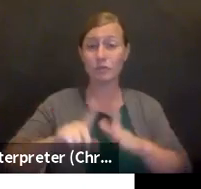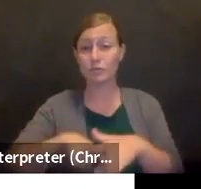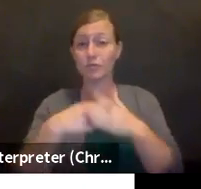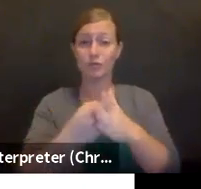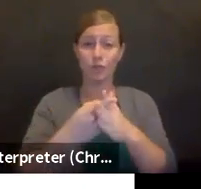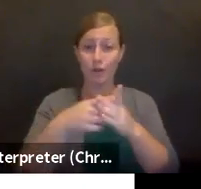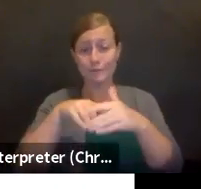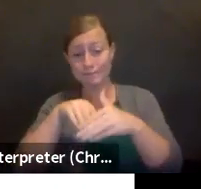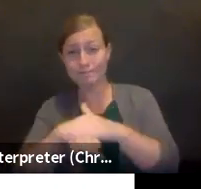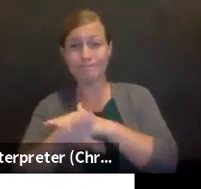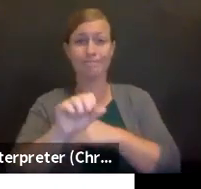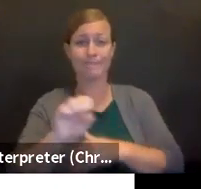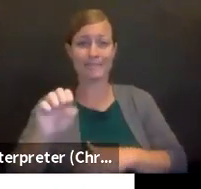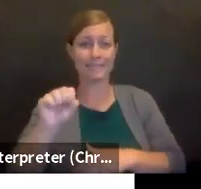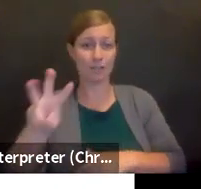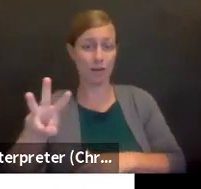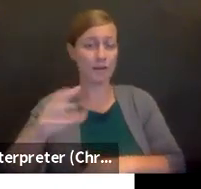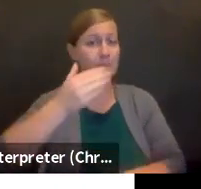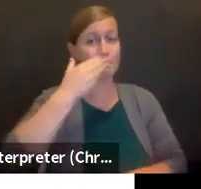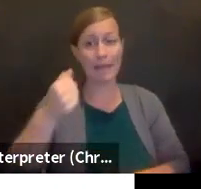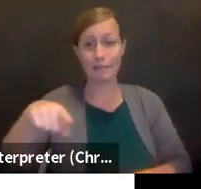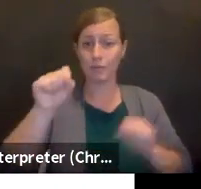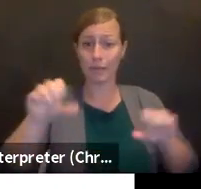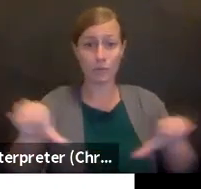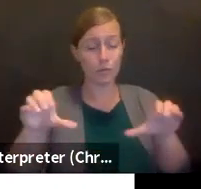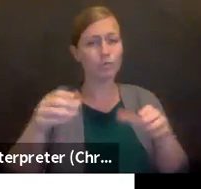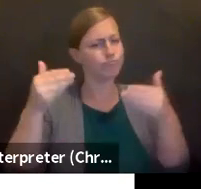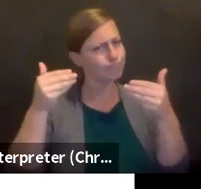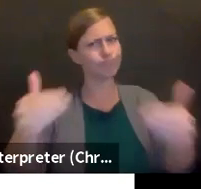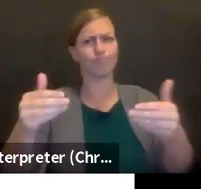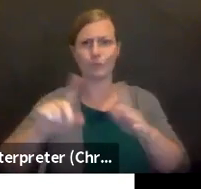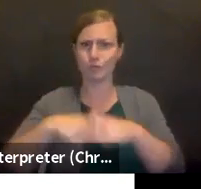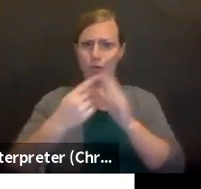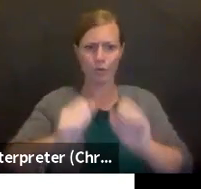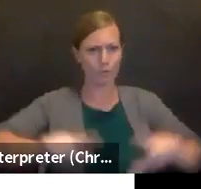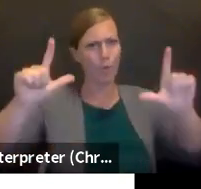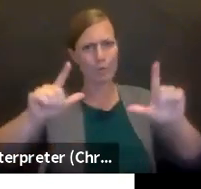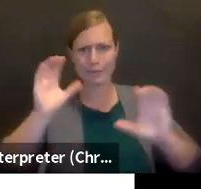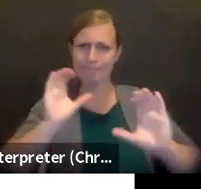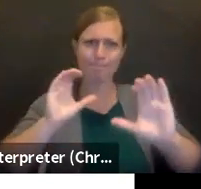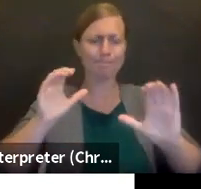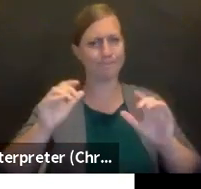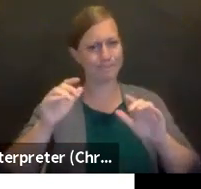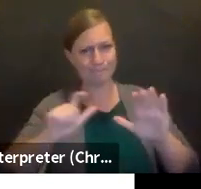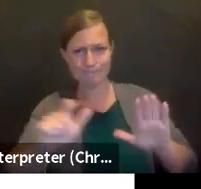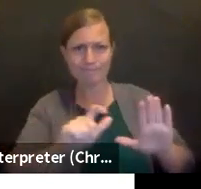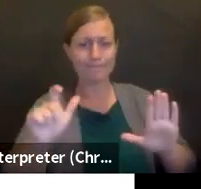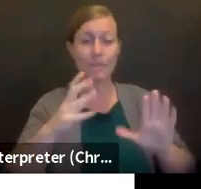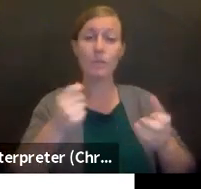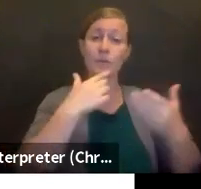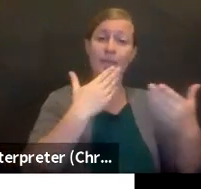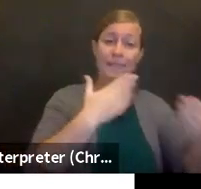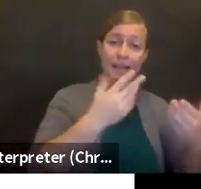Seesaw. The best thing you could do is go explore. We'd also like to thank our interpreters as well as our captioner who have joined us